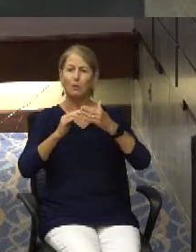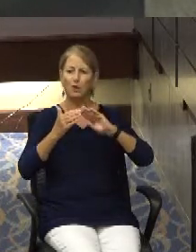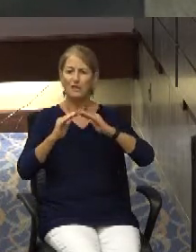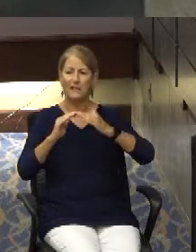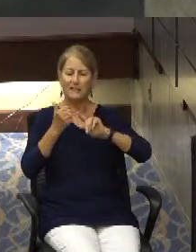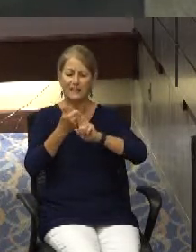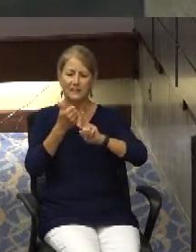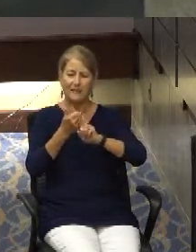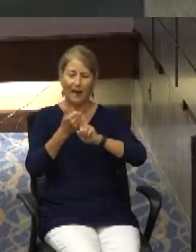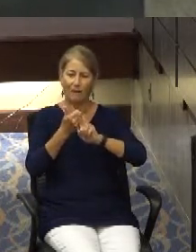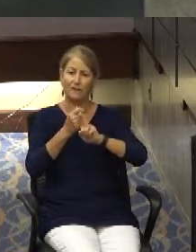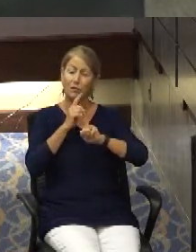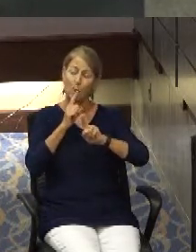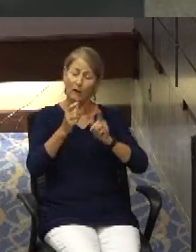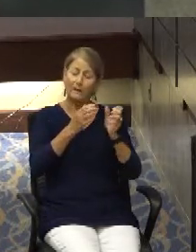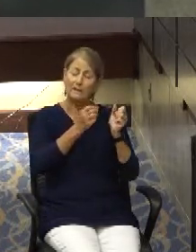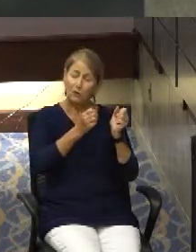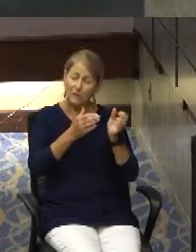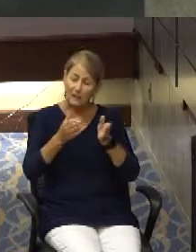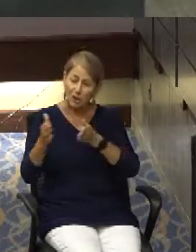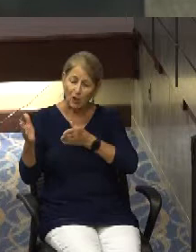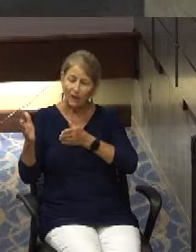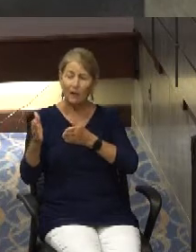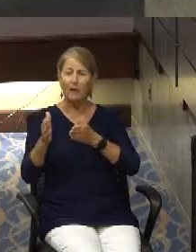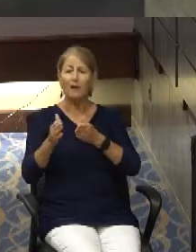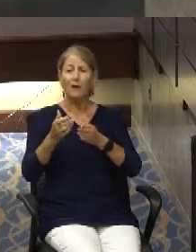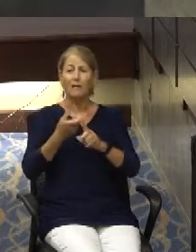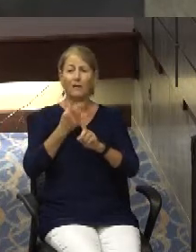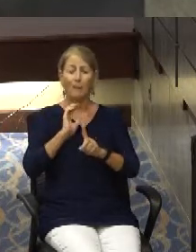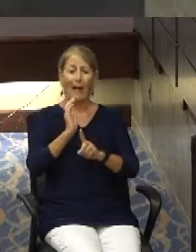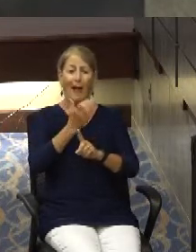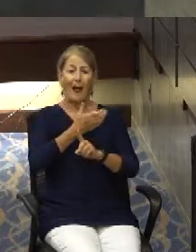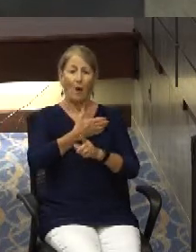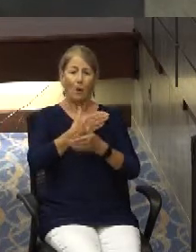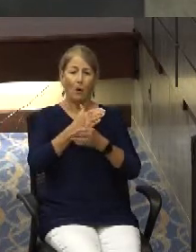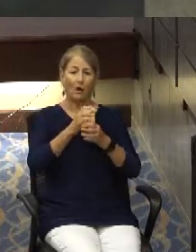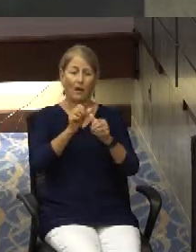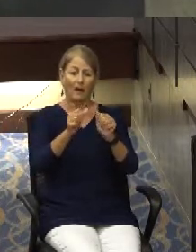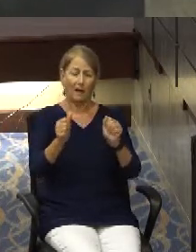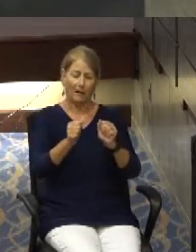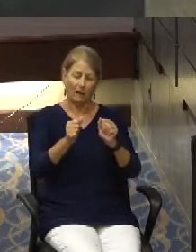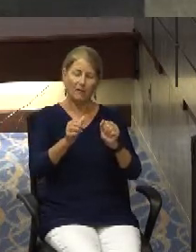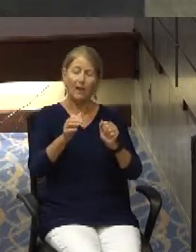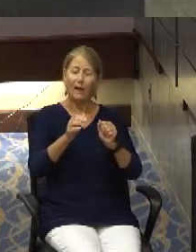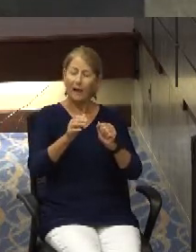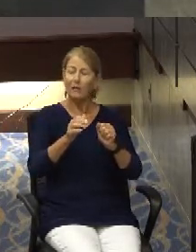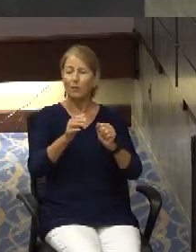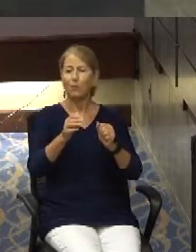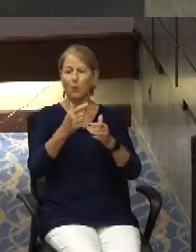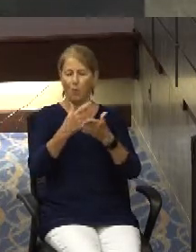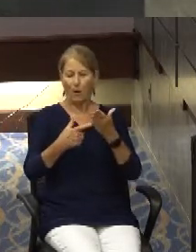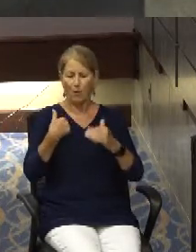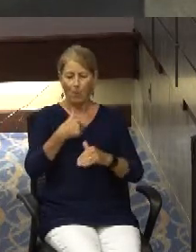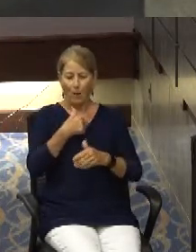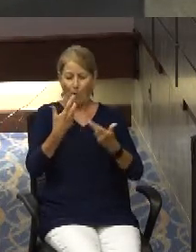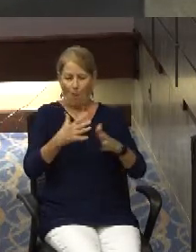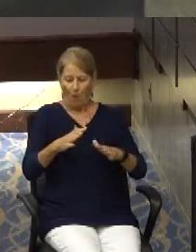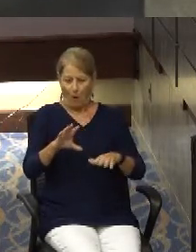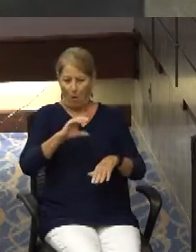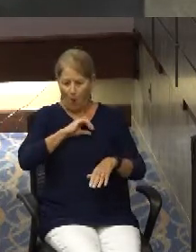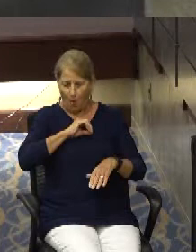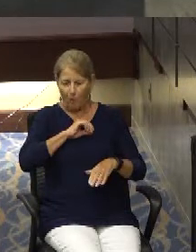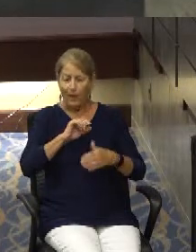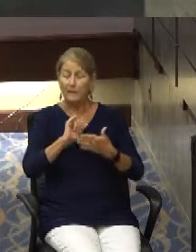really is a strategic purchase on our behalf, given the acreage that we own immediately next door as the city. And think it's really going to be something